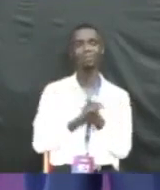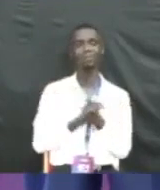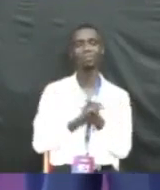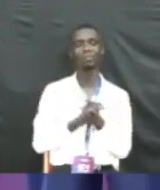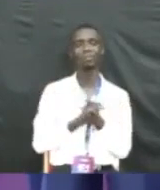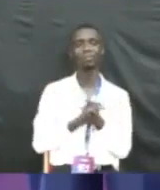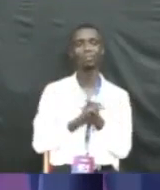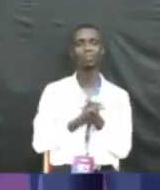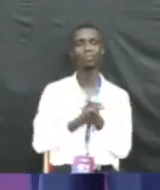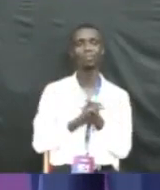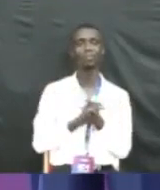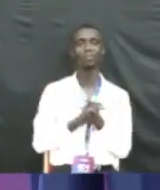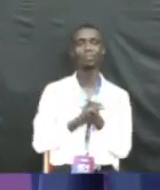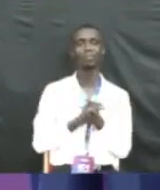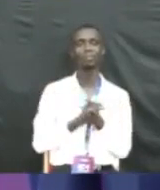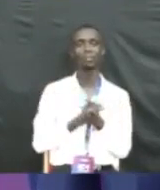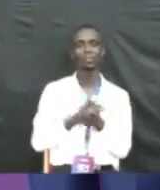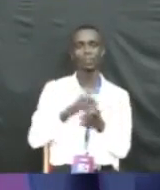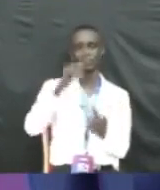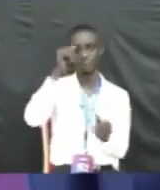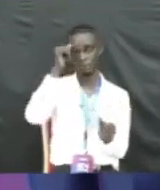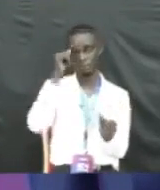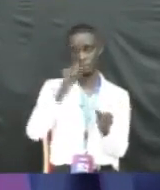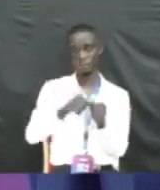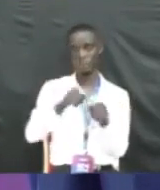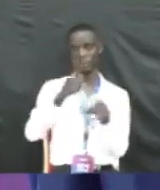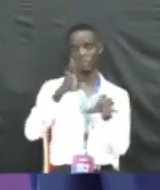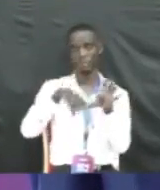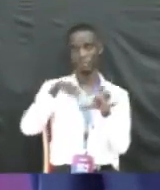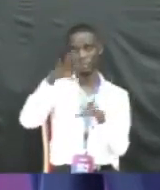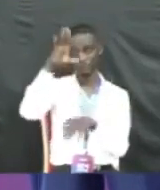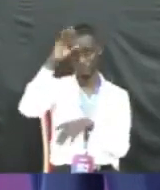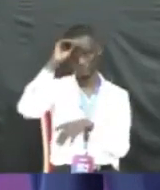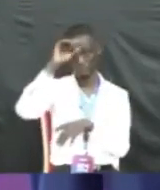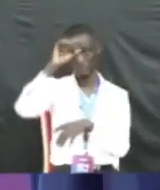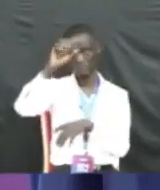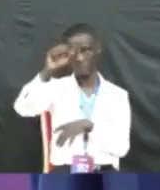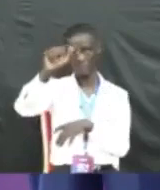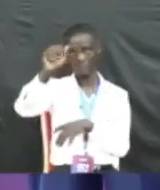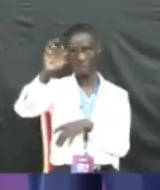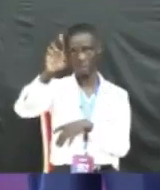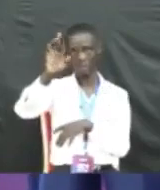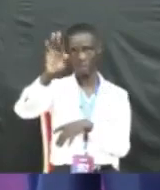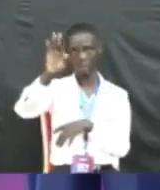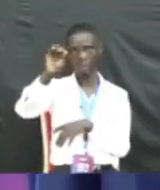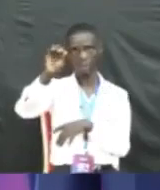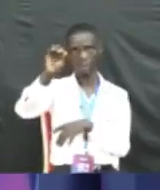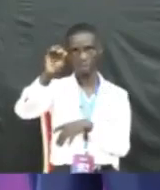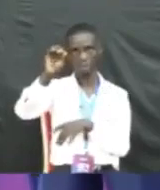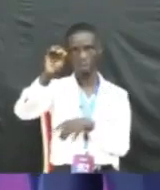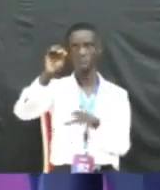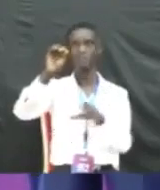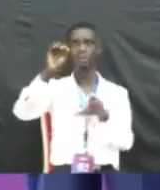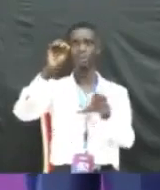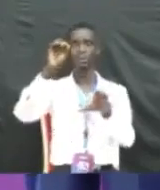To the memory of Chairman Safo. To the memory of Chairman